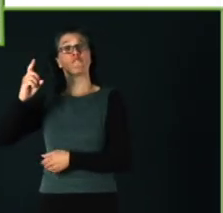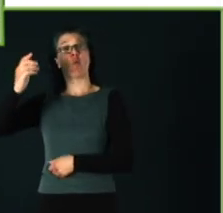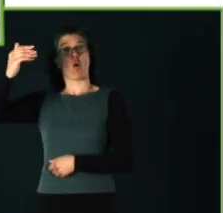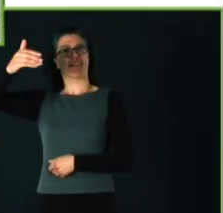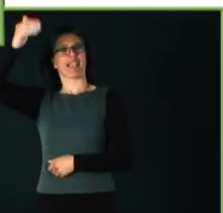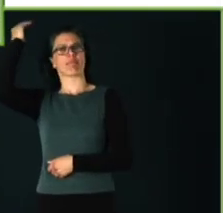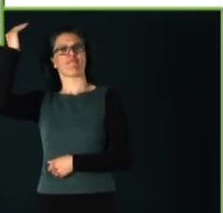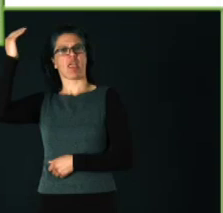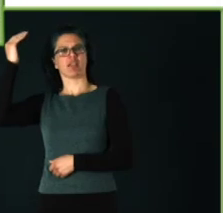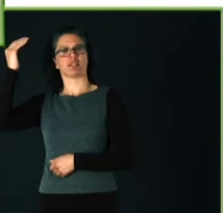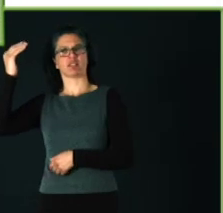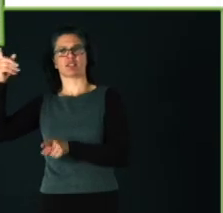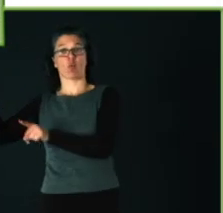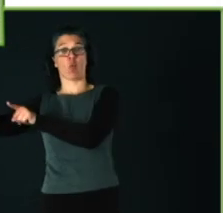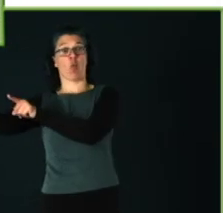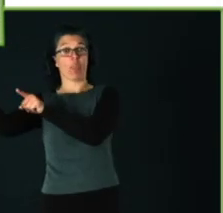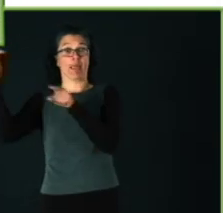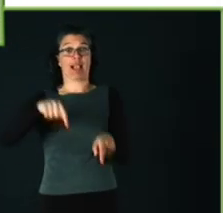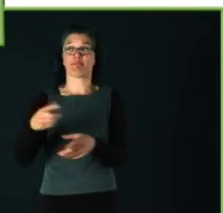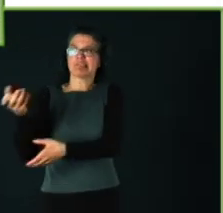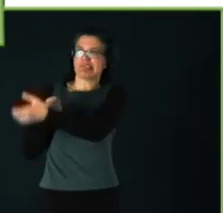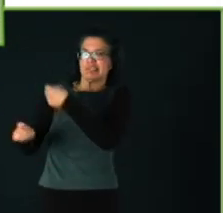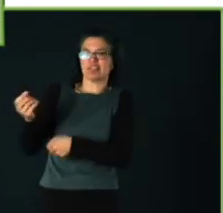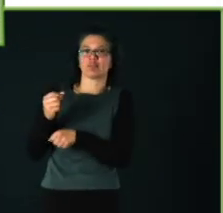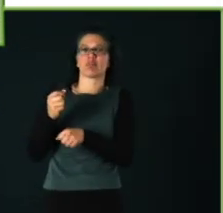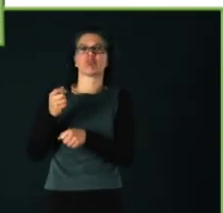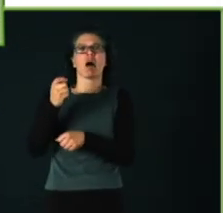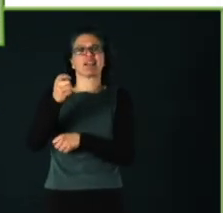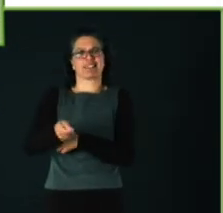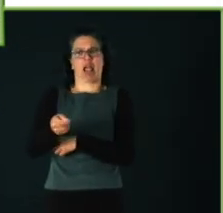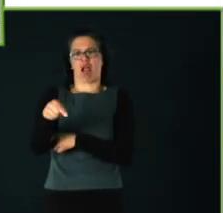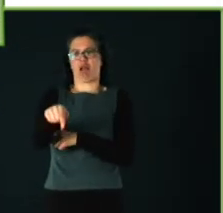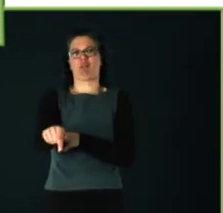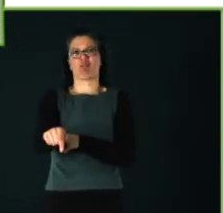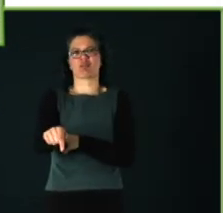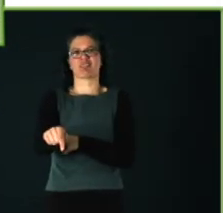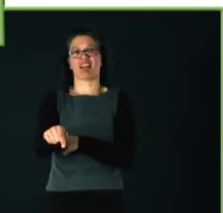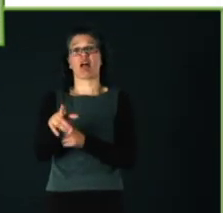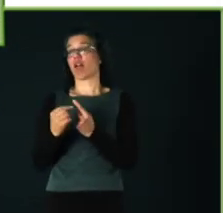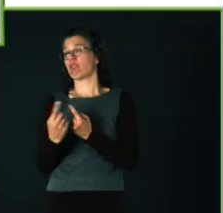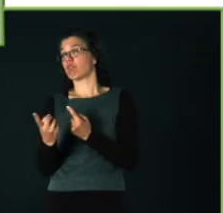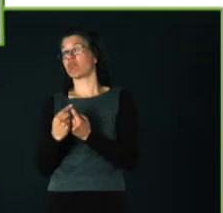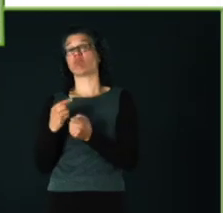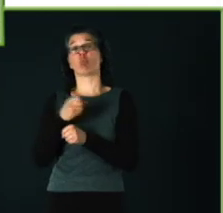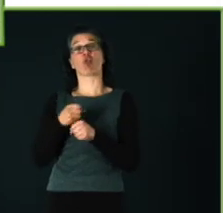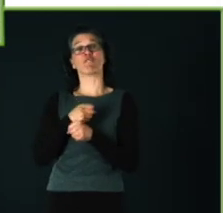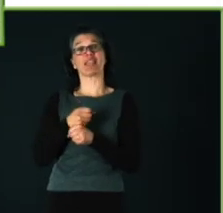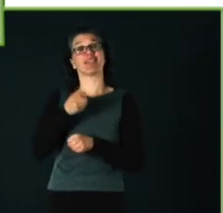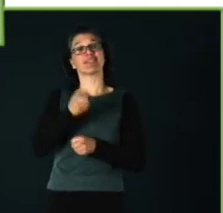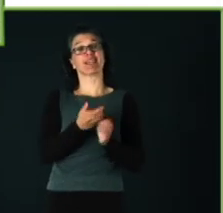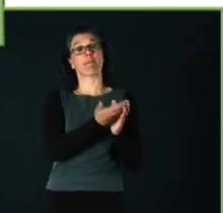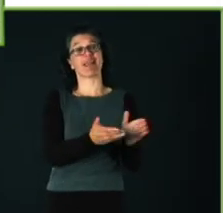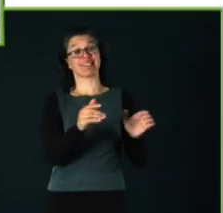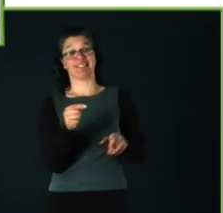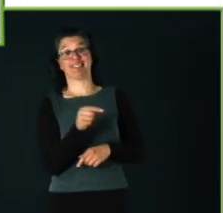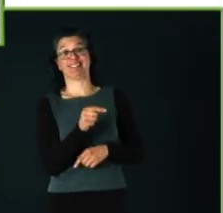and don't clip the ticket. We should have them downtown. We should have them downtown so they can have a coffee at the town basin and